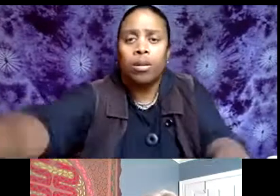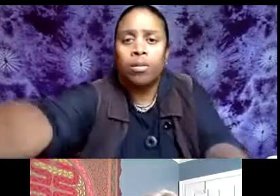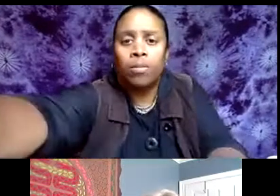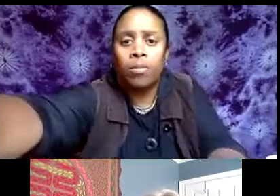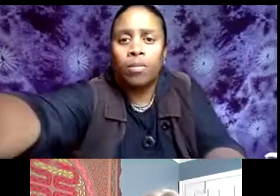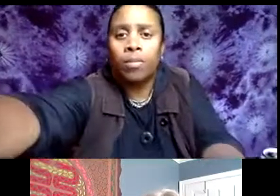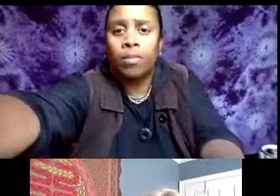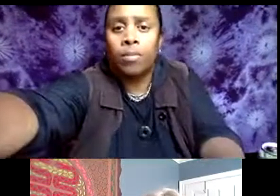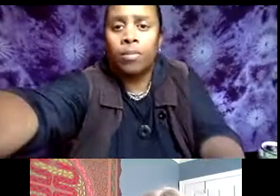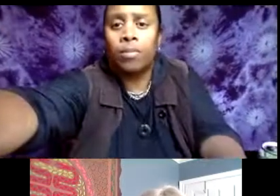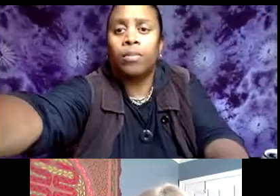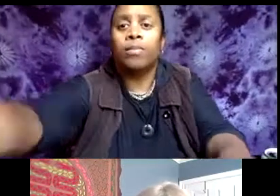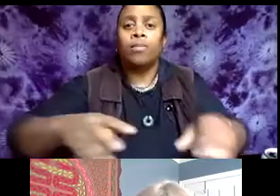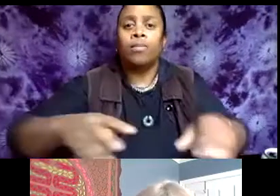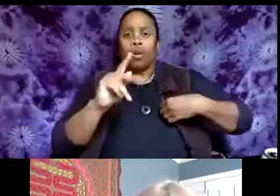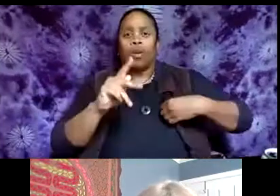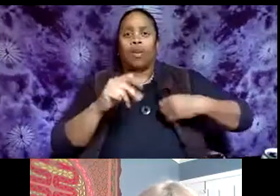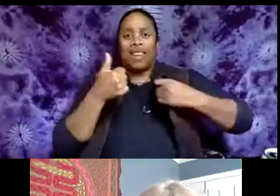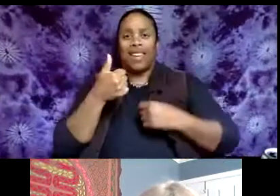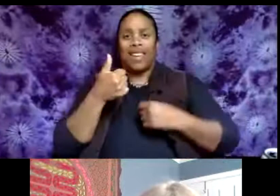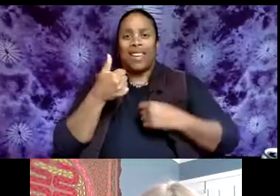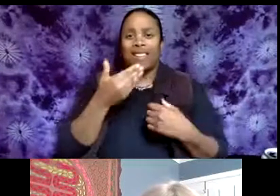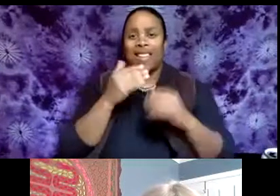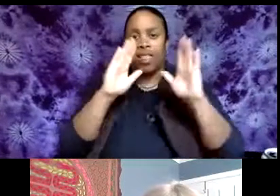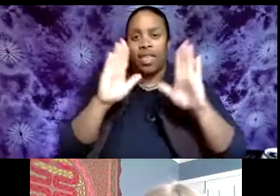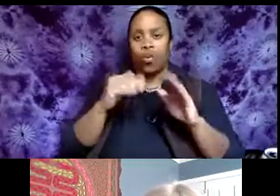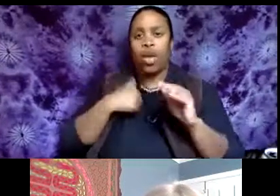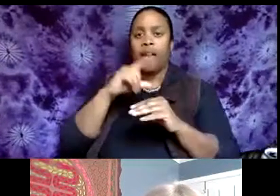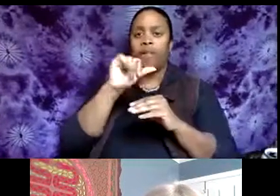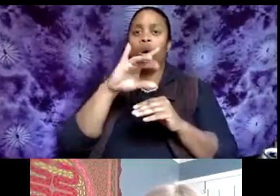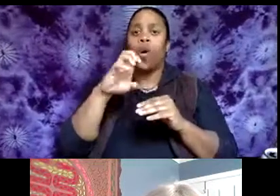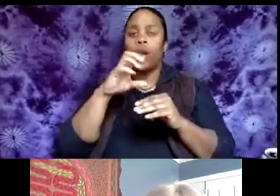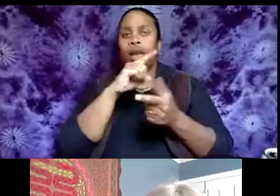Great. All right. All right. Thank you. Great. We got Laurie and then Thorne.